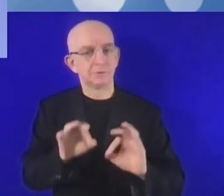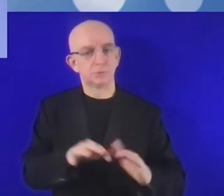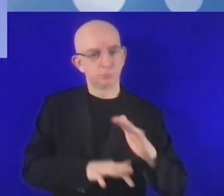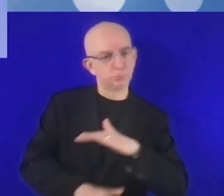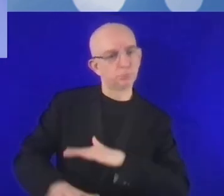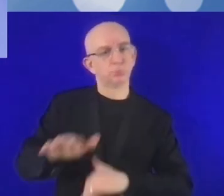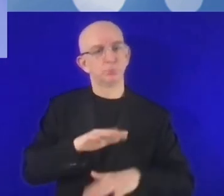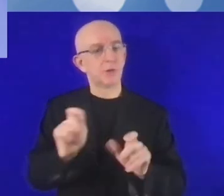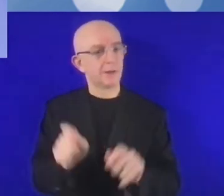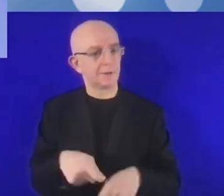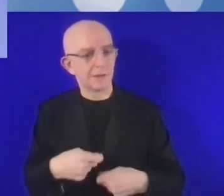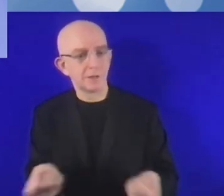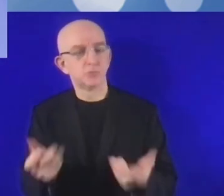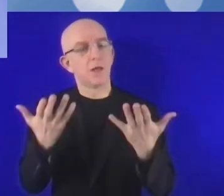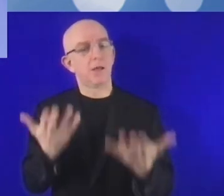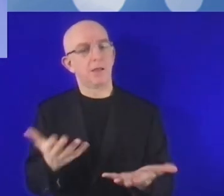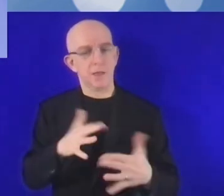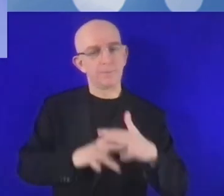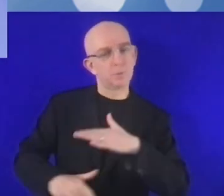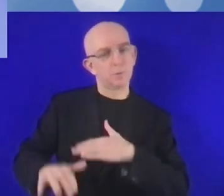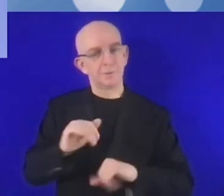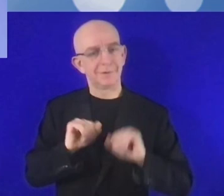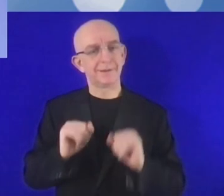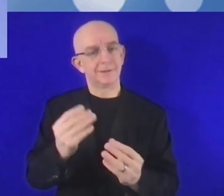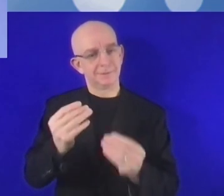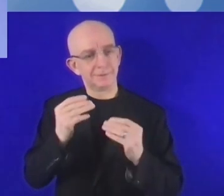path. It's a hand-in-hand process.